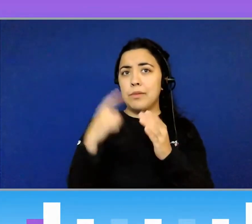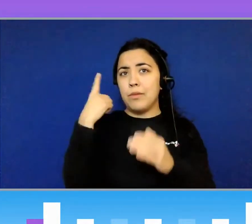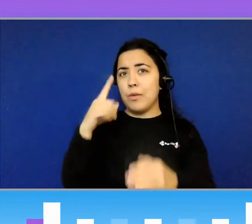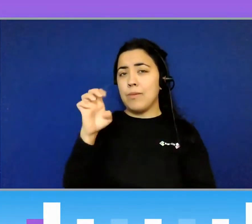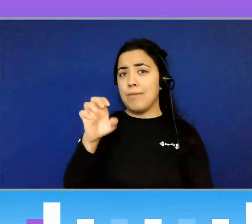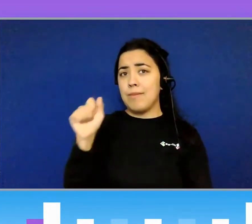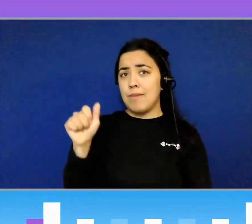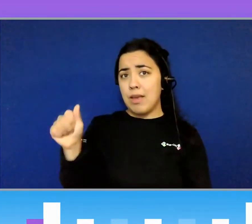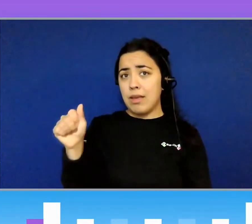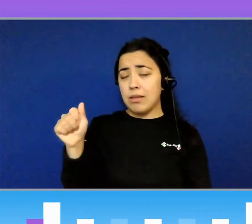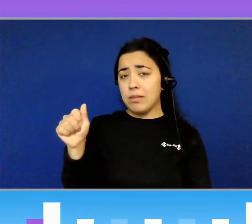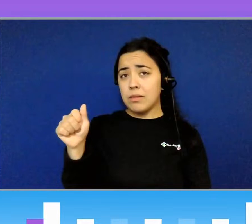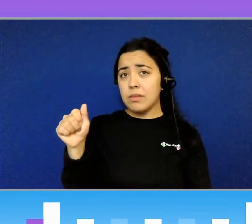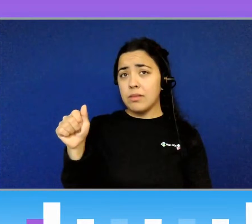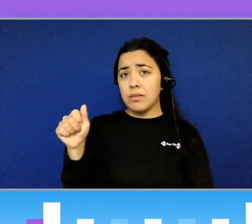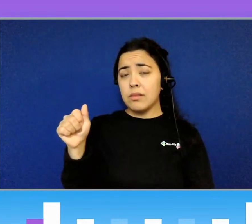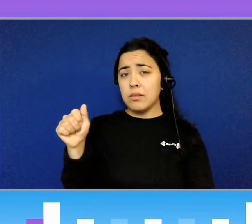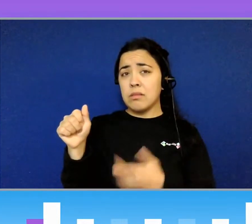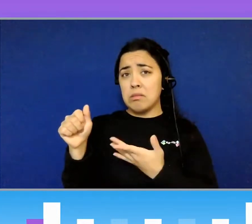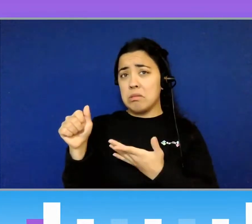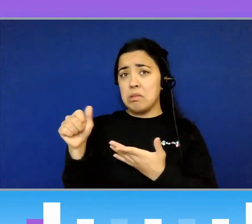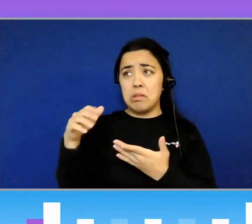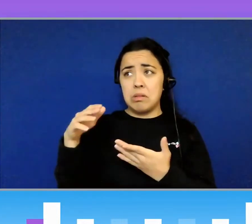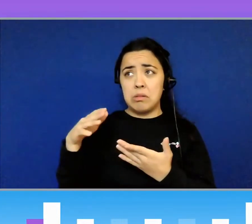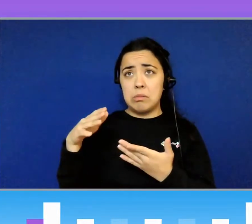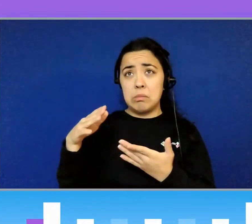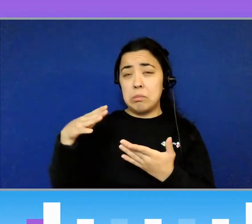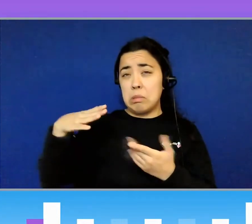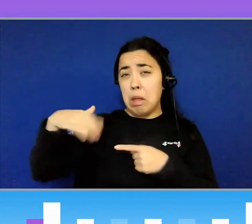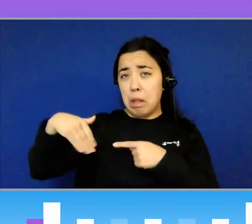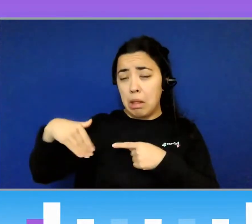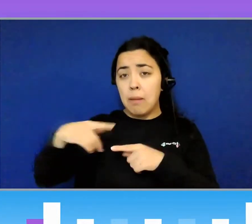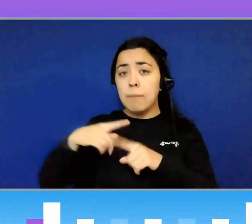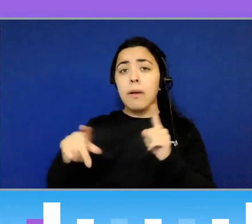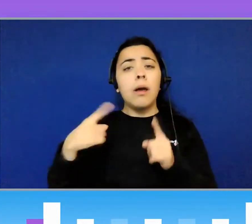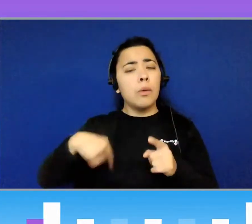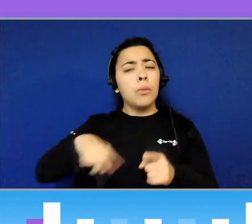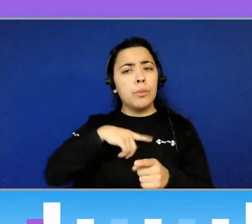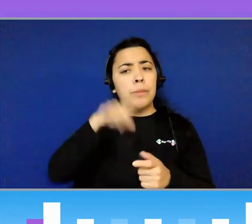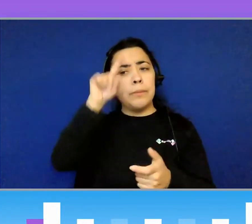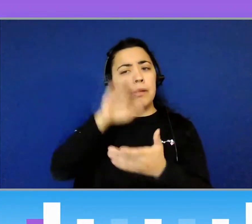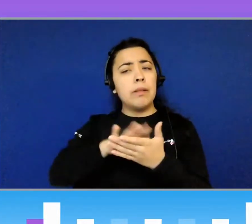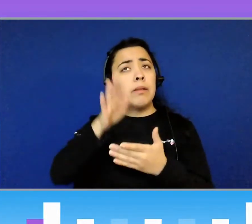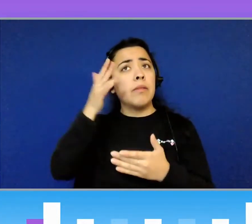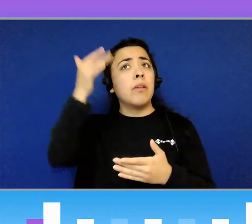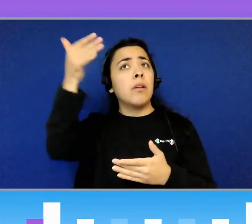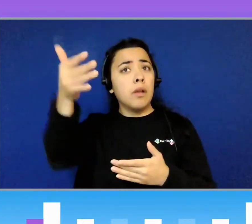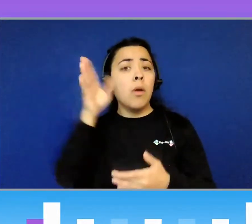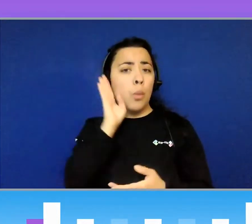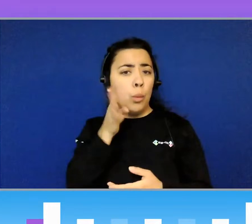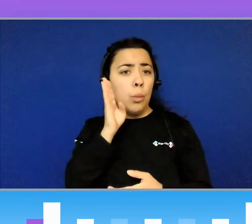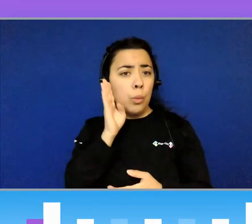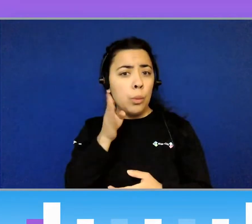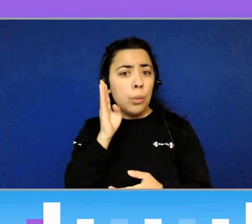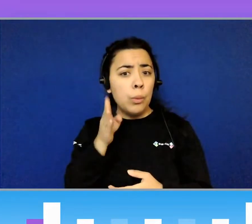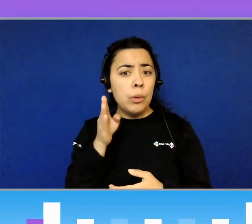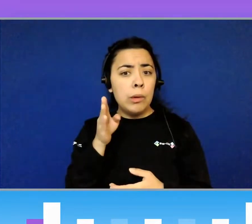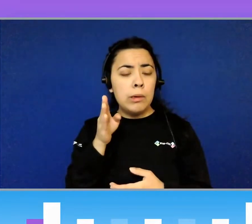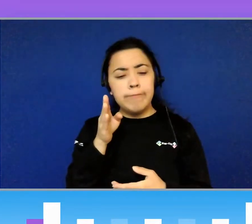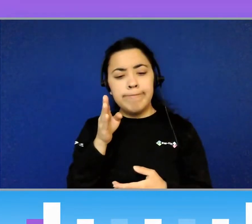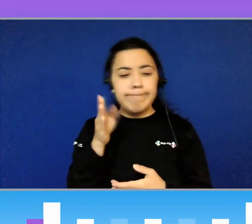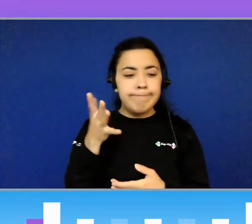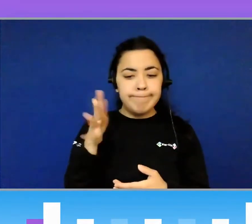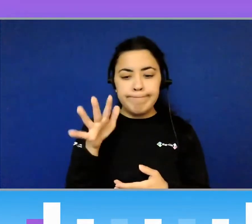the European Accessibility Act. However, we do believe that it will have a kind of